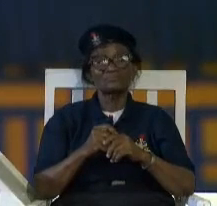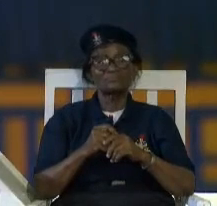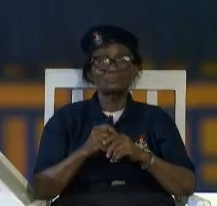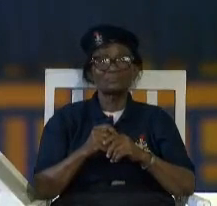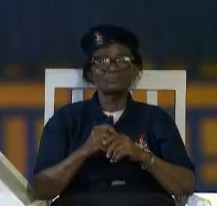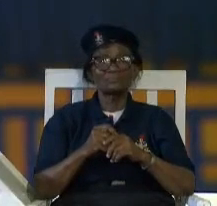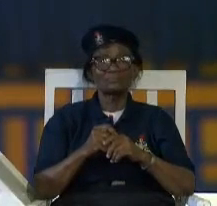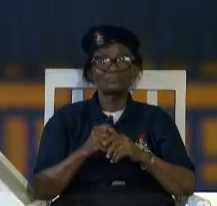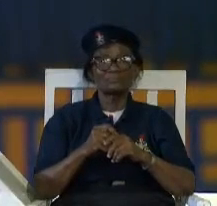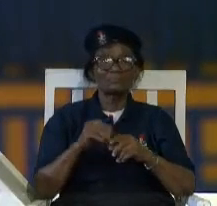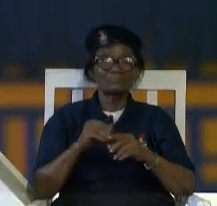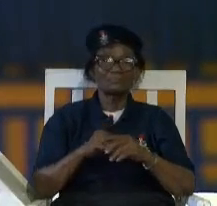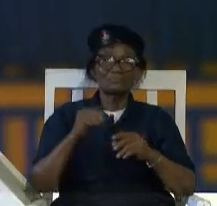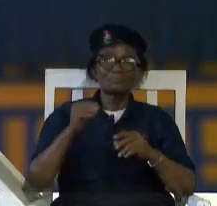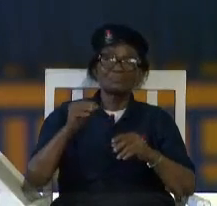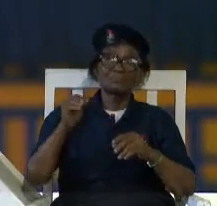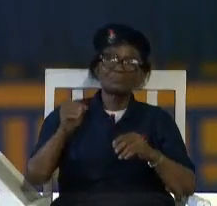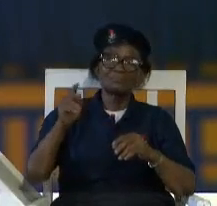in Otupo,